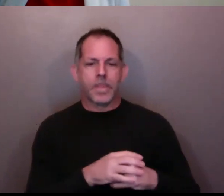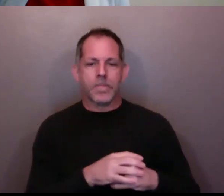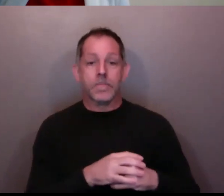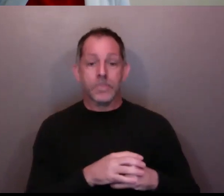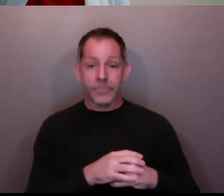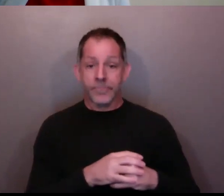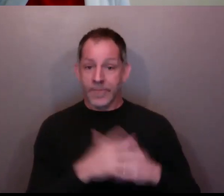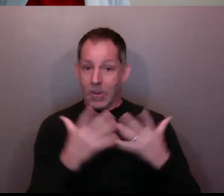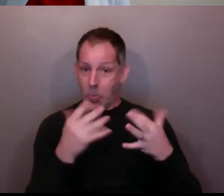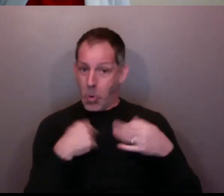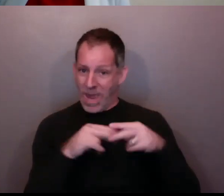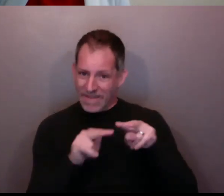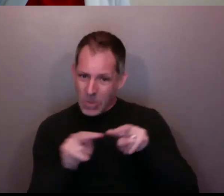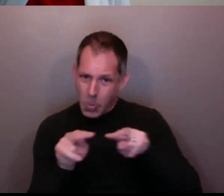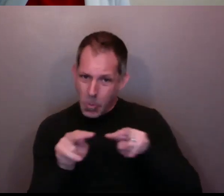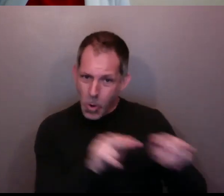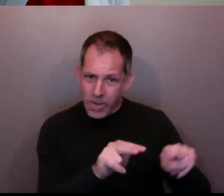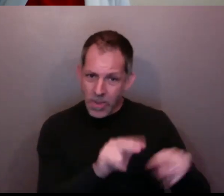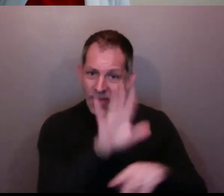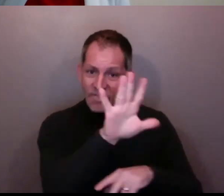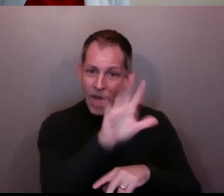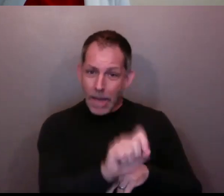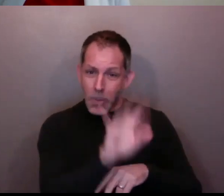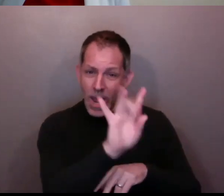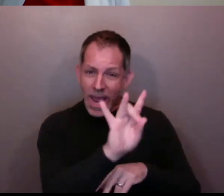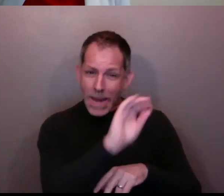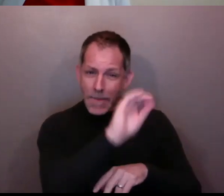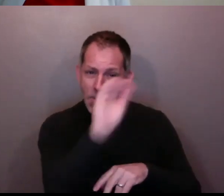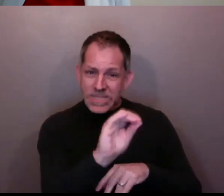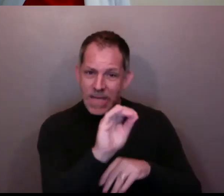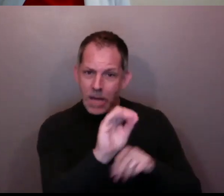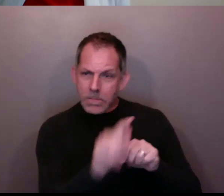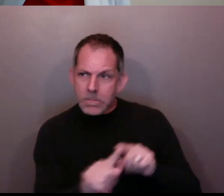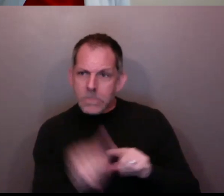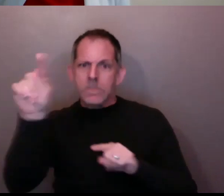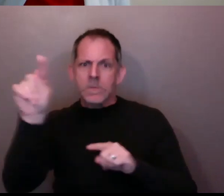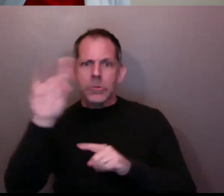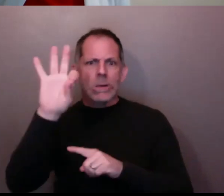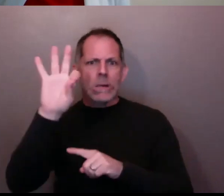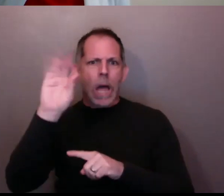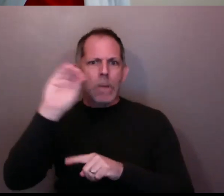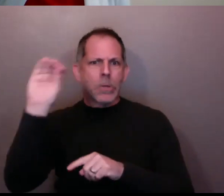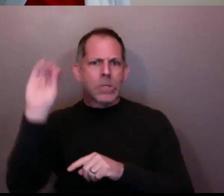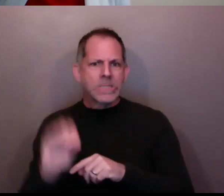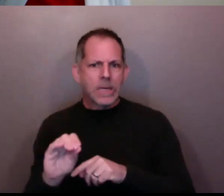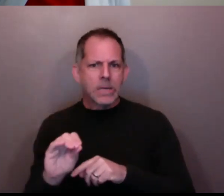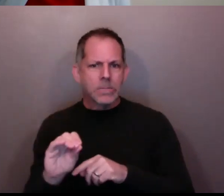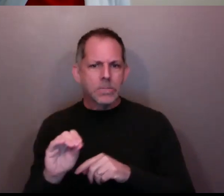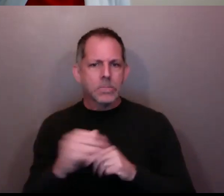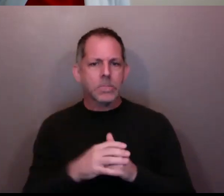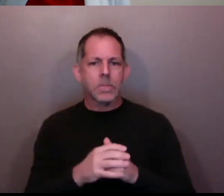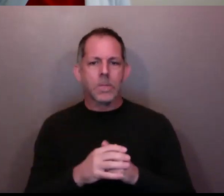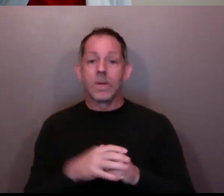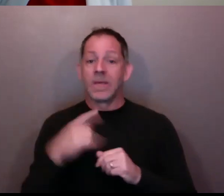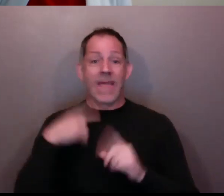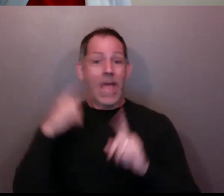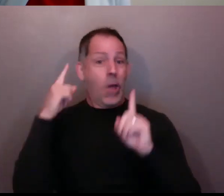5.8% up to 9%. That's a, you know, our goal is to be 2% or less.